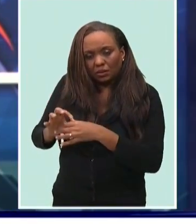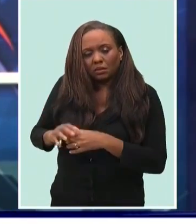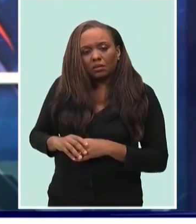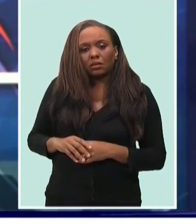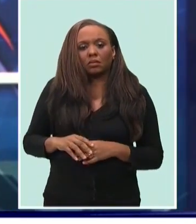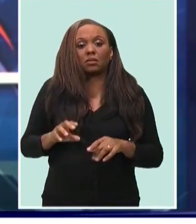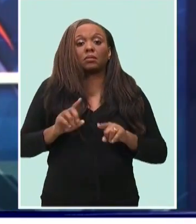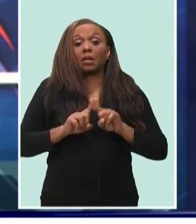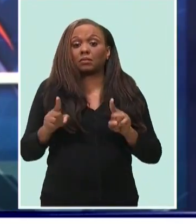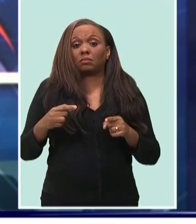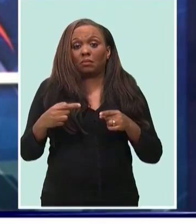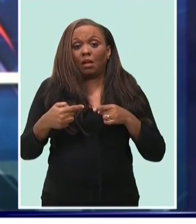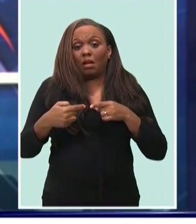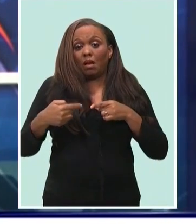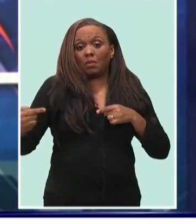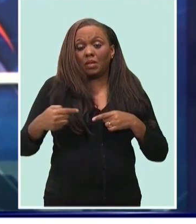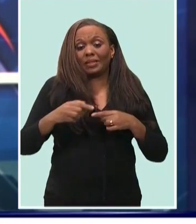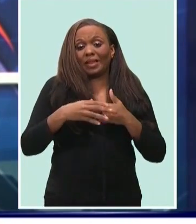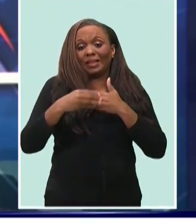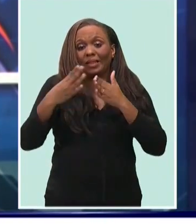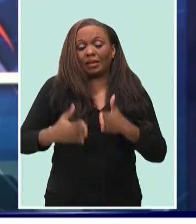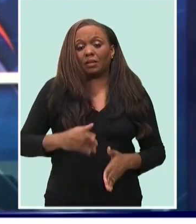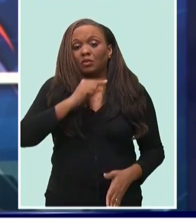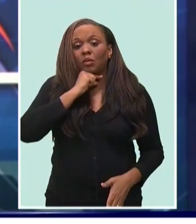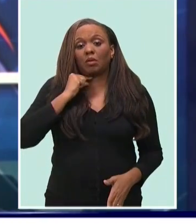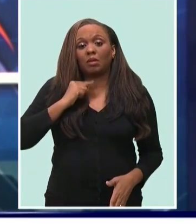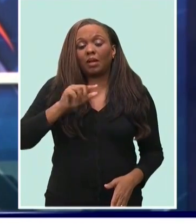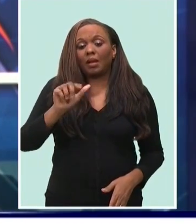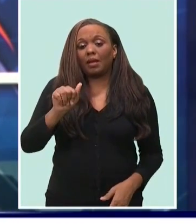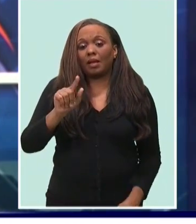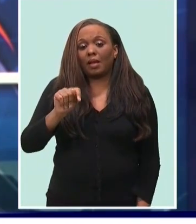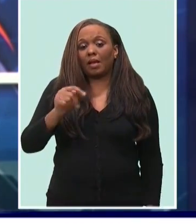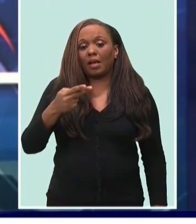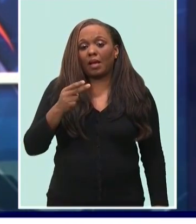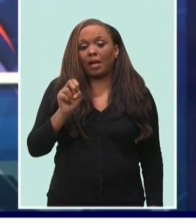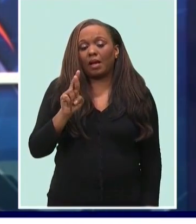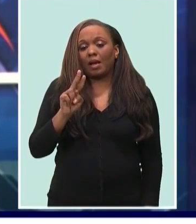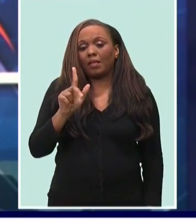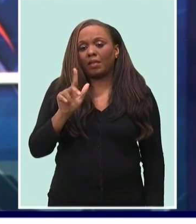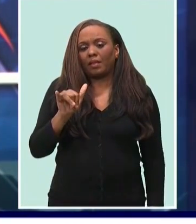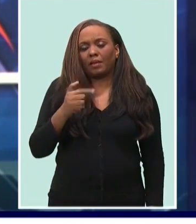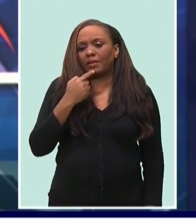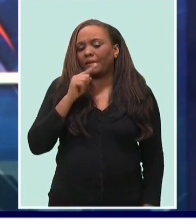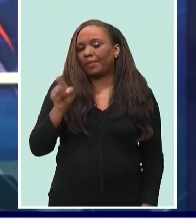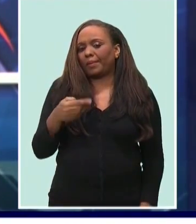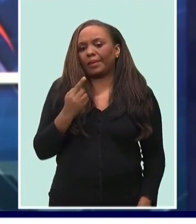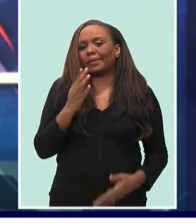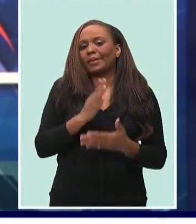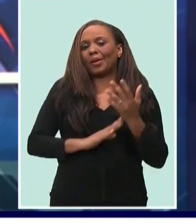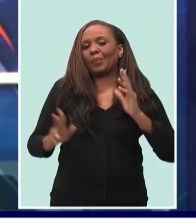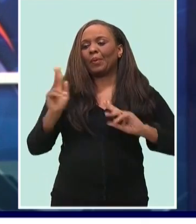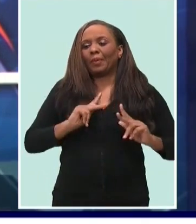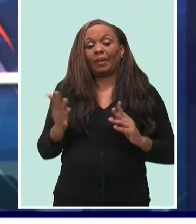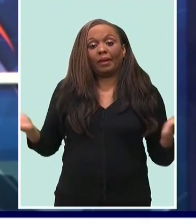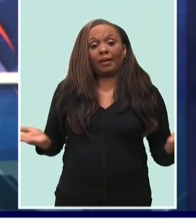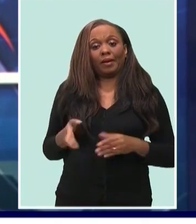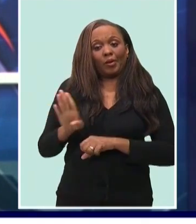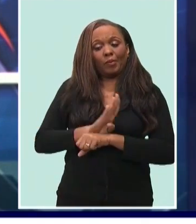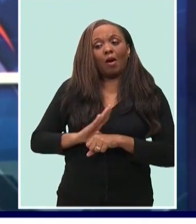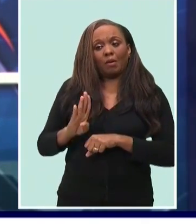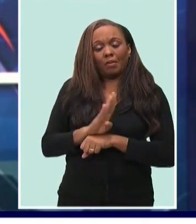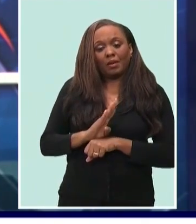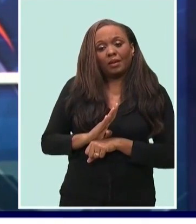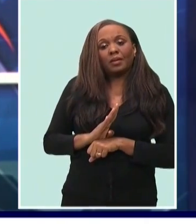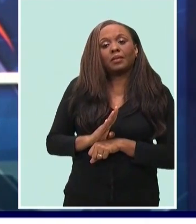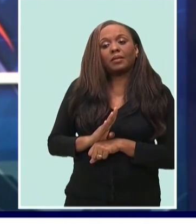Atherley says there is a perception that only certain people in Barbados are prosecuted. He says it's a belief that government must push